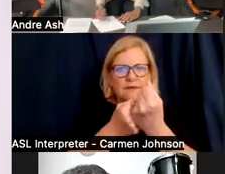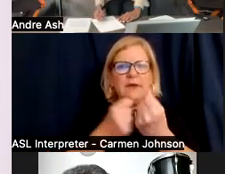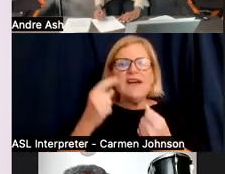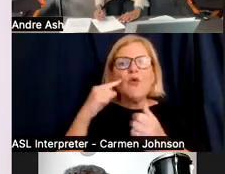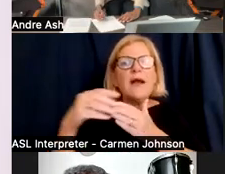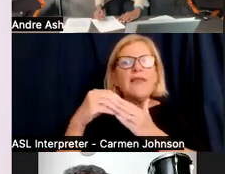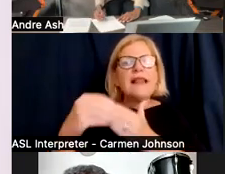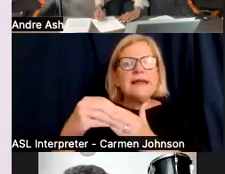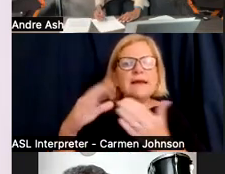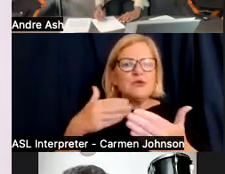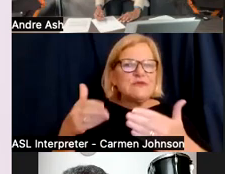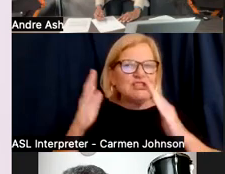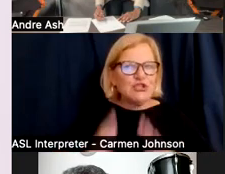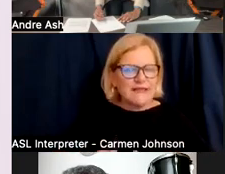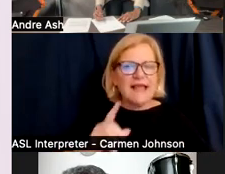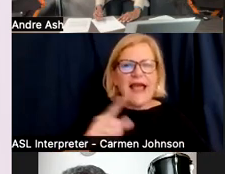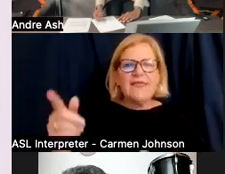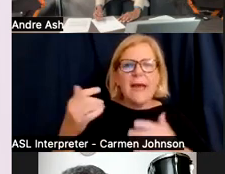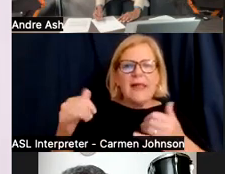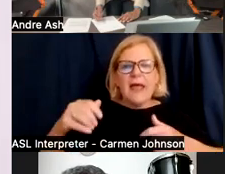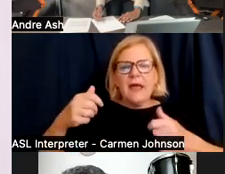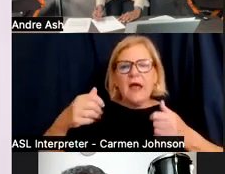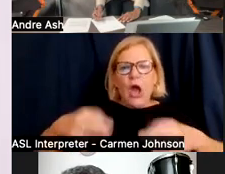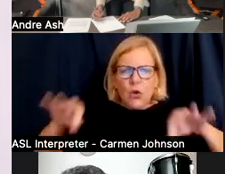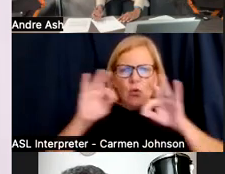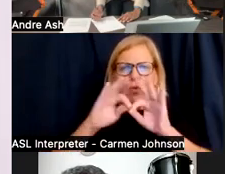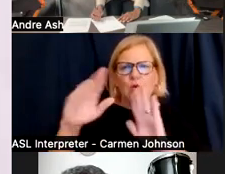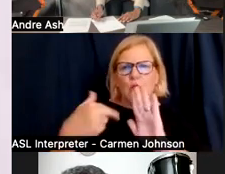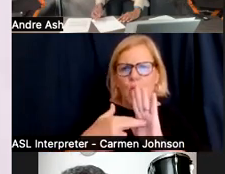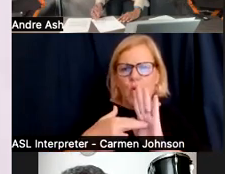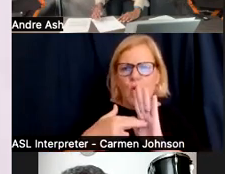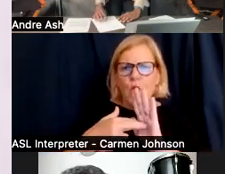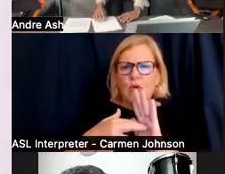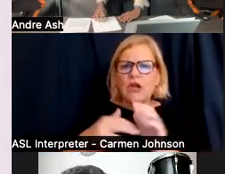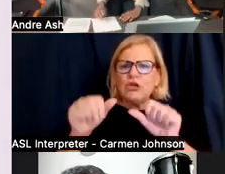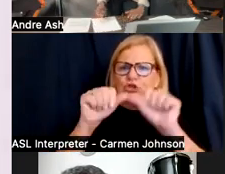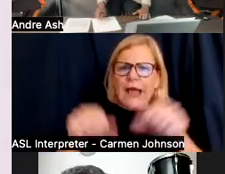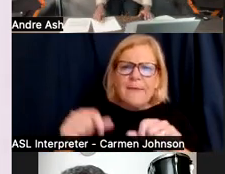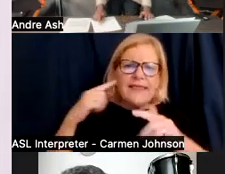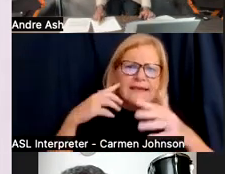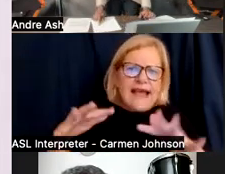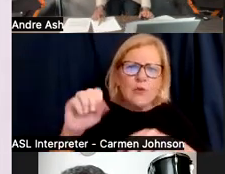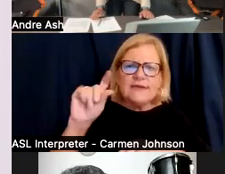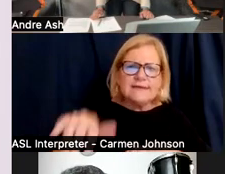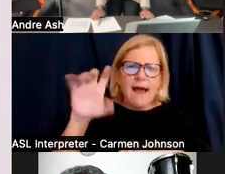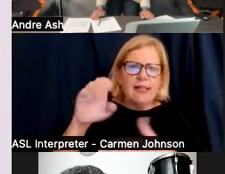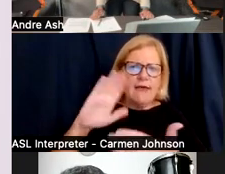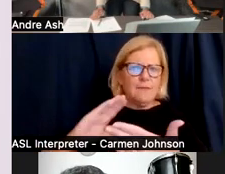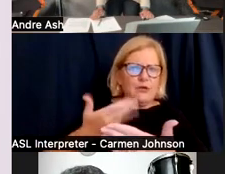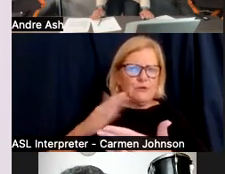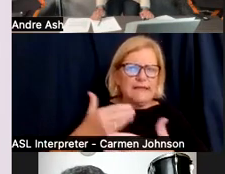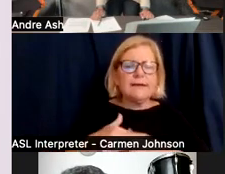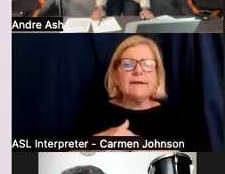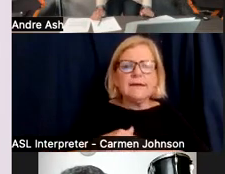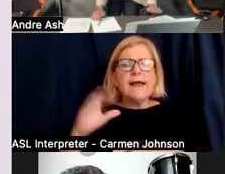lead musicians, and they play a crucial role in shaping the sound and style of the music